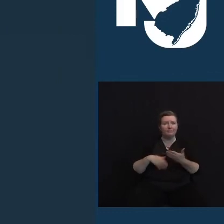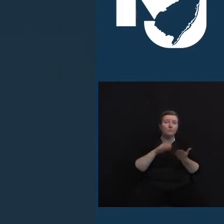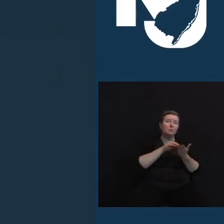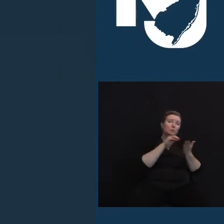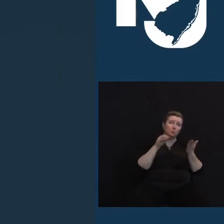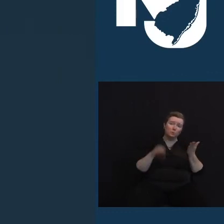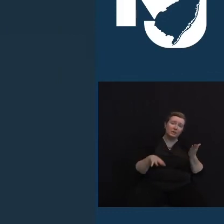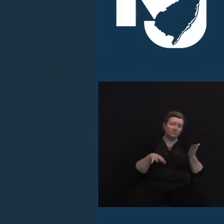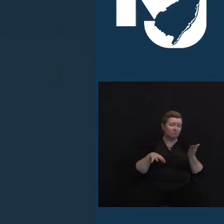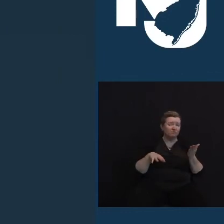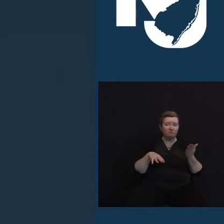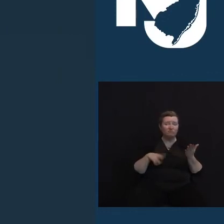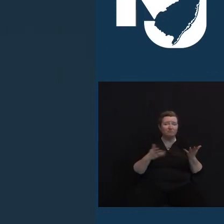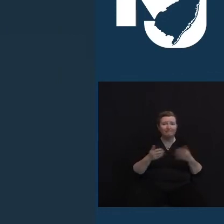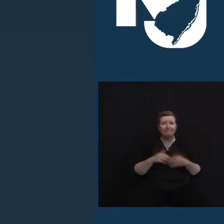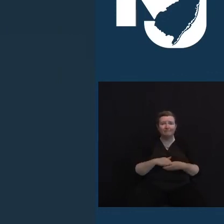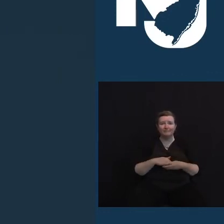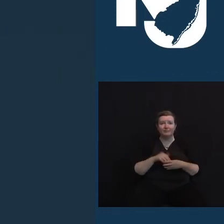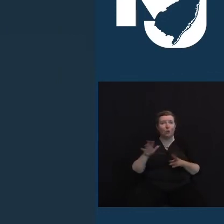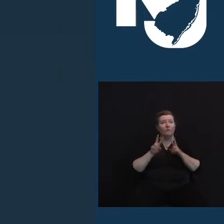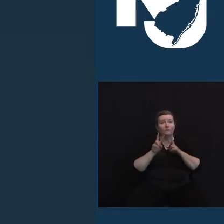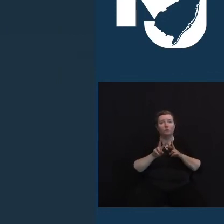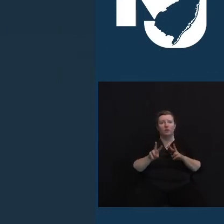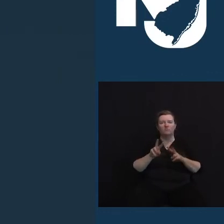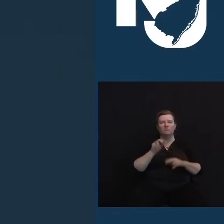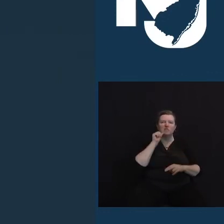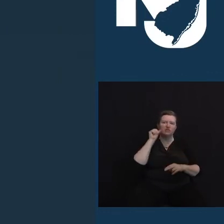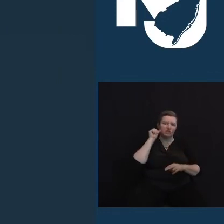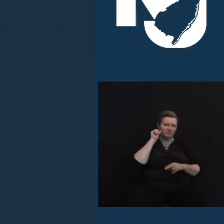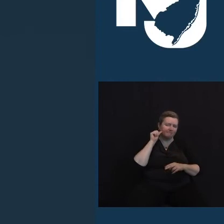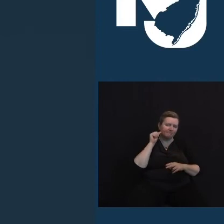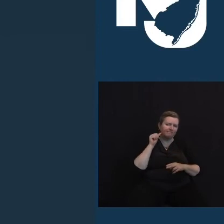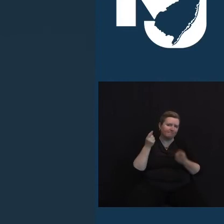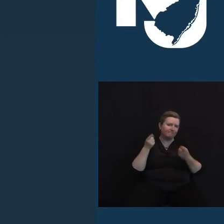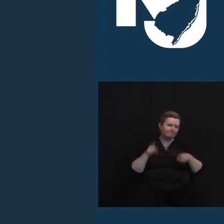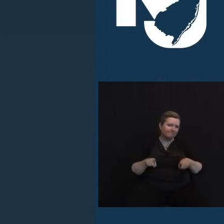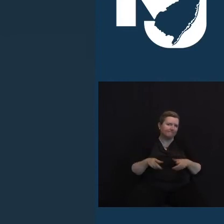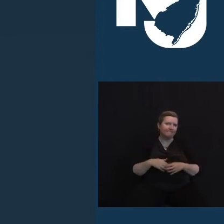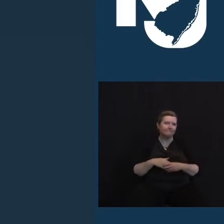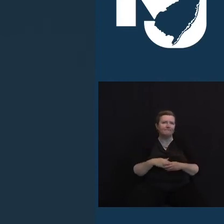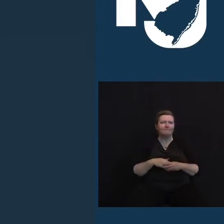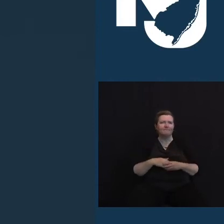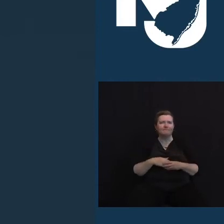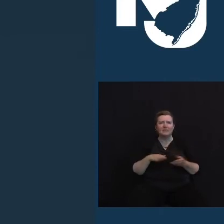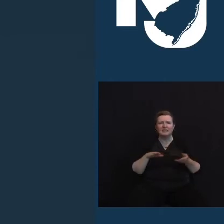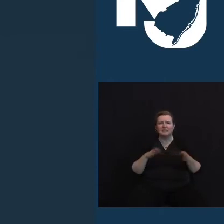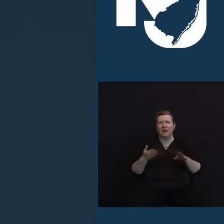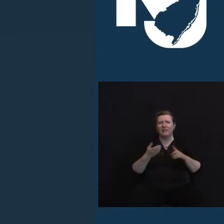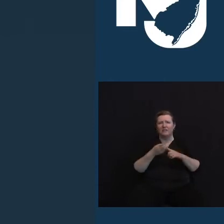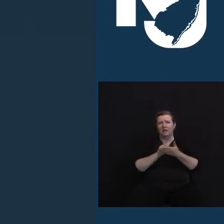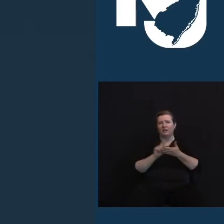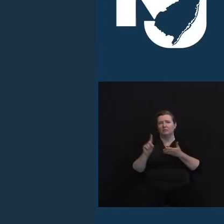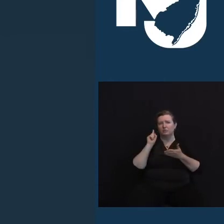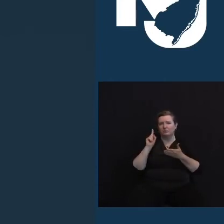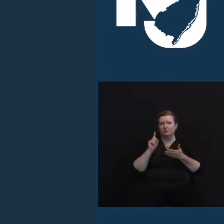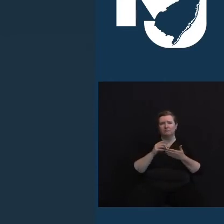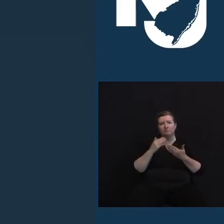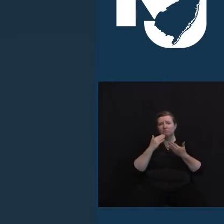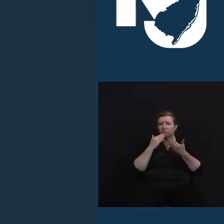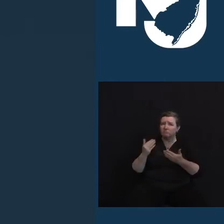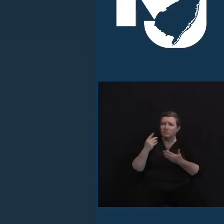are recent deaths, her funeral was yesterday. So Patty literally just died last week. Thank you, Patty, for your being a true